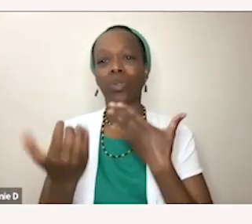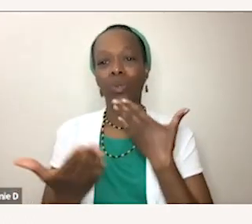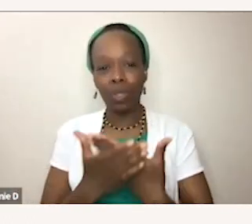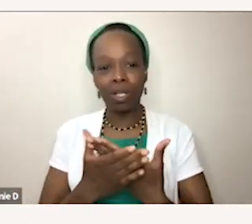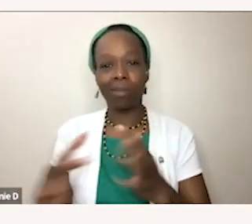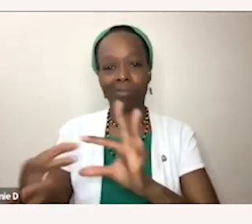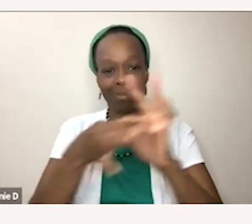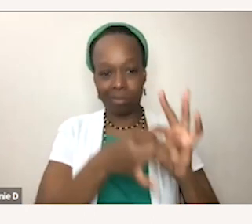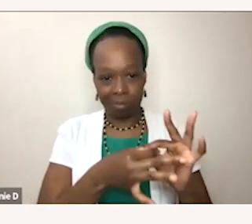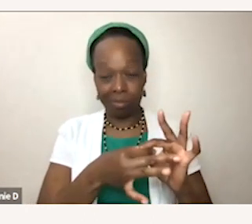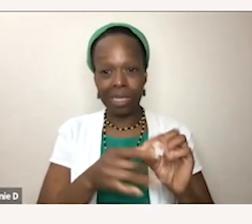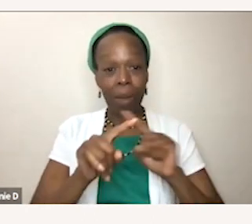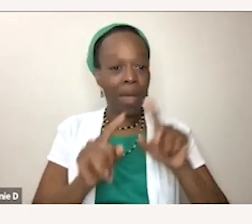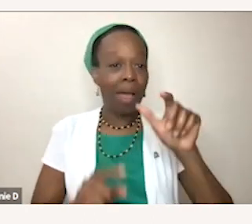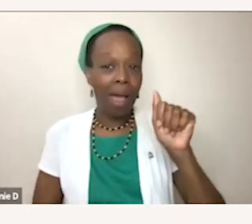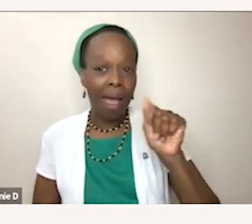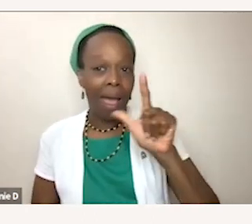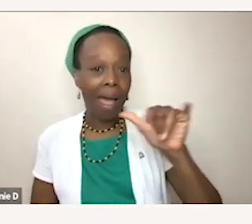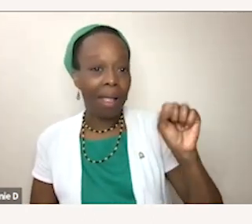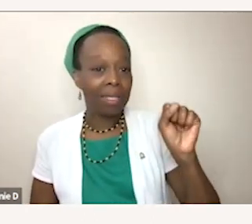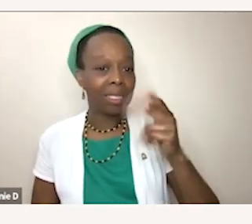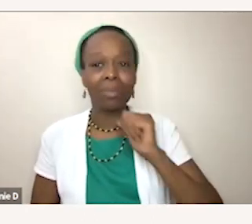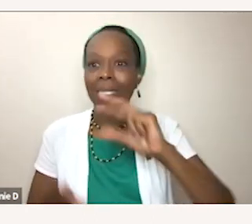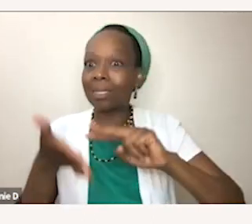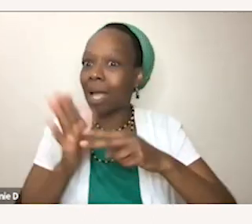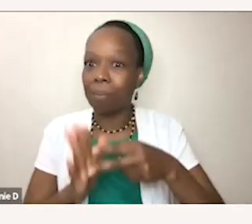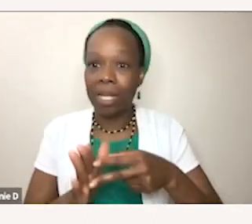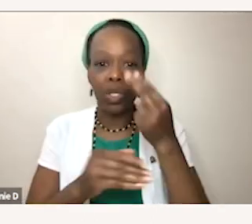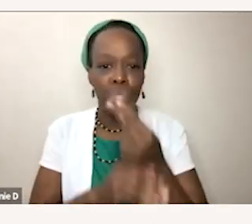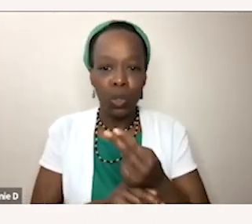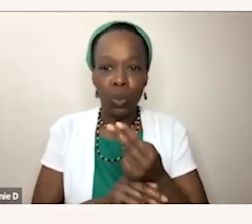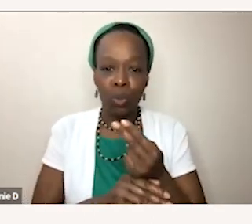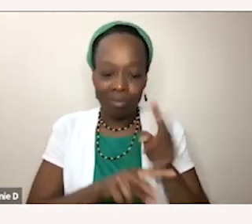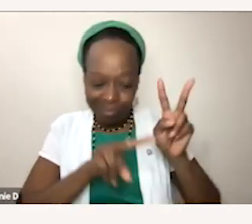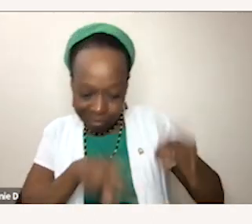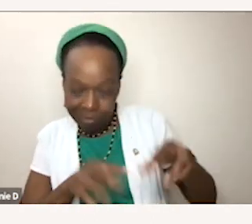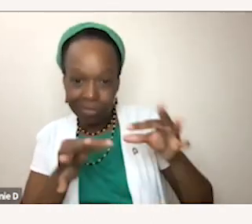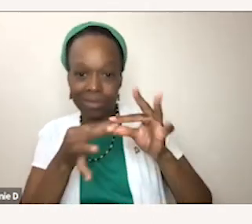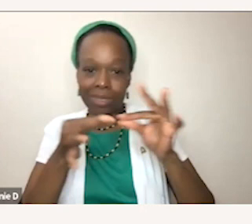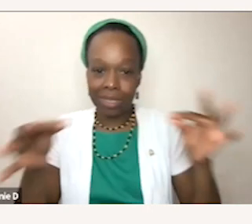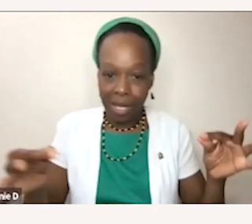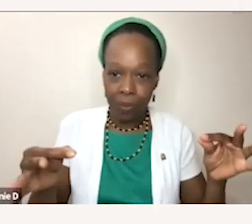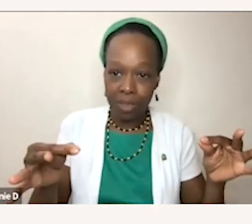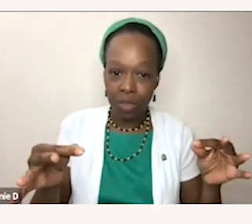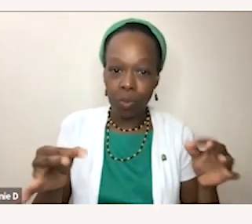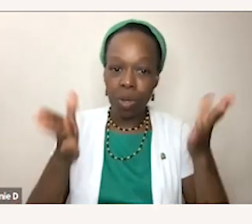today, is using language that is demeaning rather than empowering. We really want to be precise in the language that we're using and really make